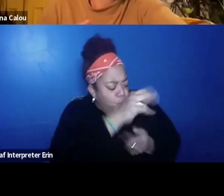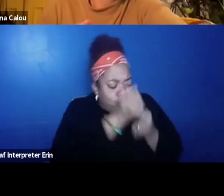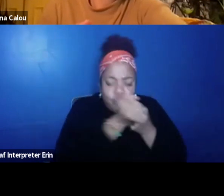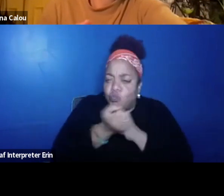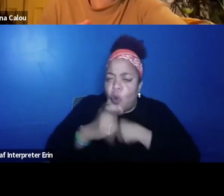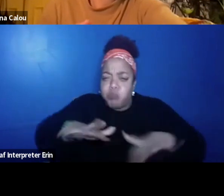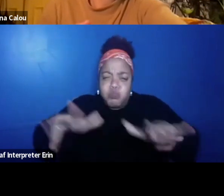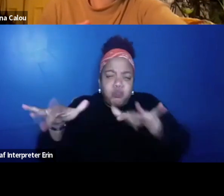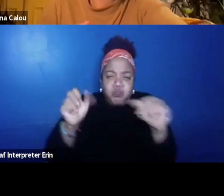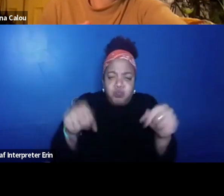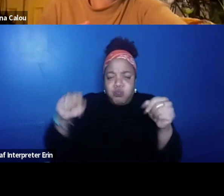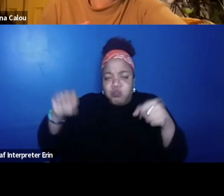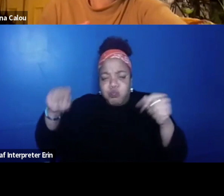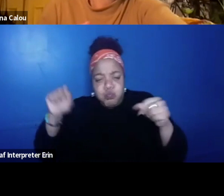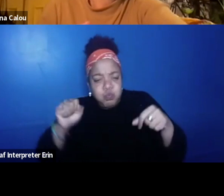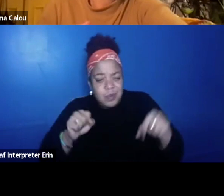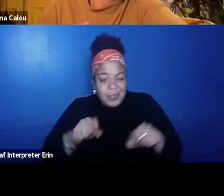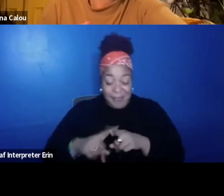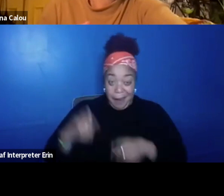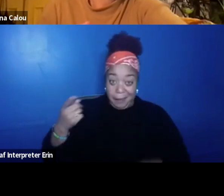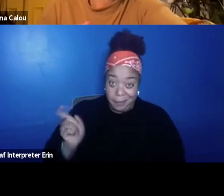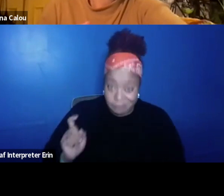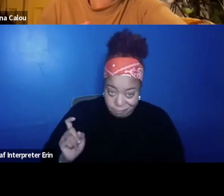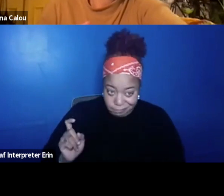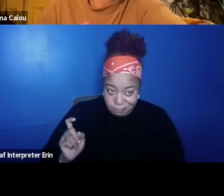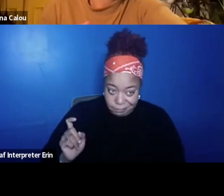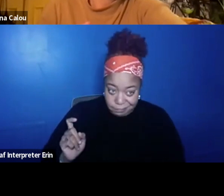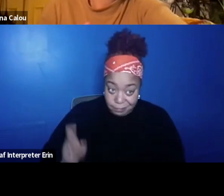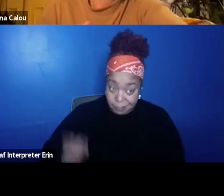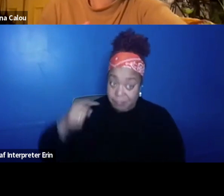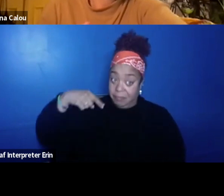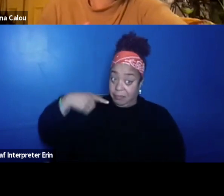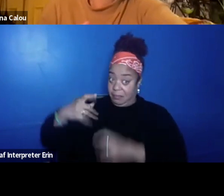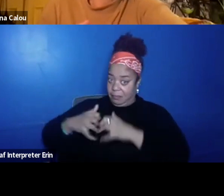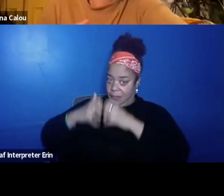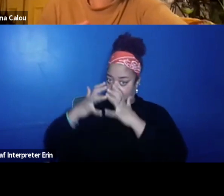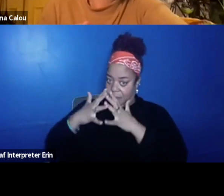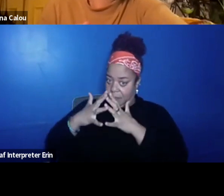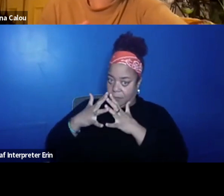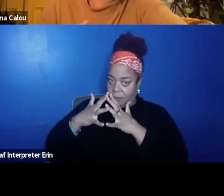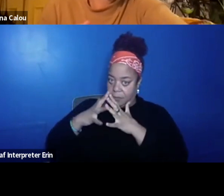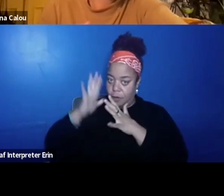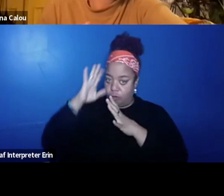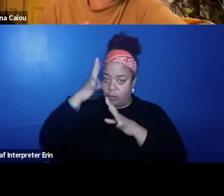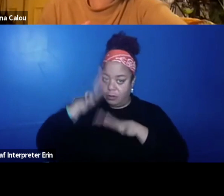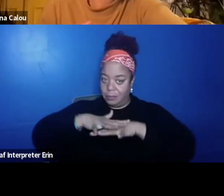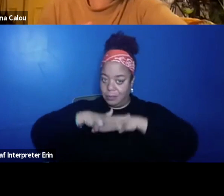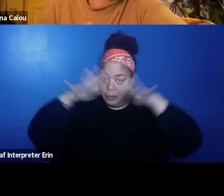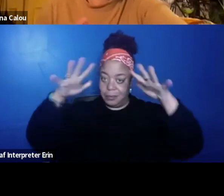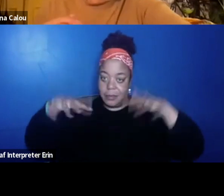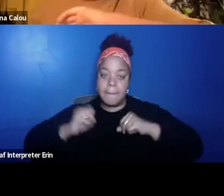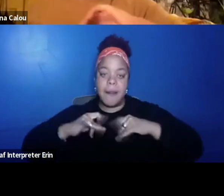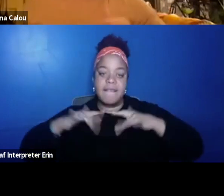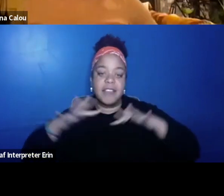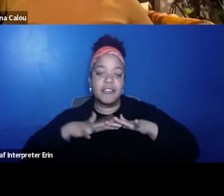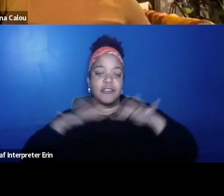the manifestation of the creation of separation. So that is, if I'm a mandated reporter and you not, if